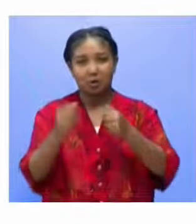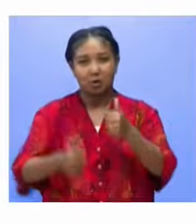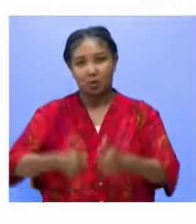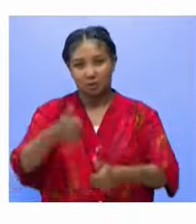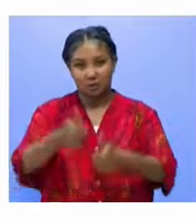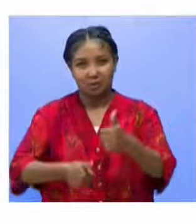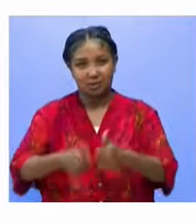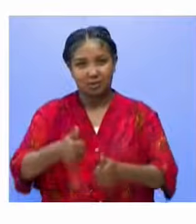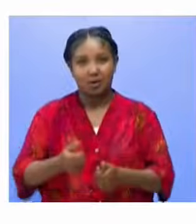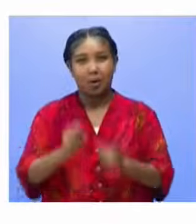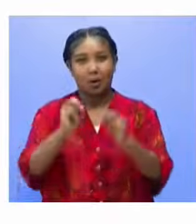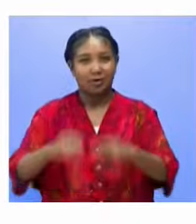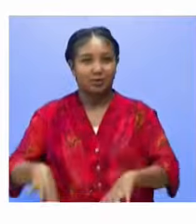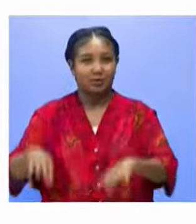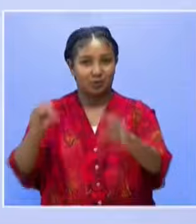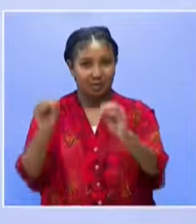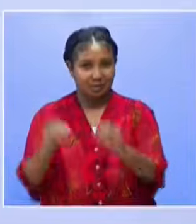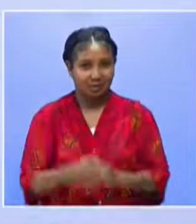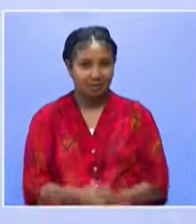Okay, students.